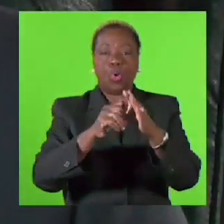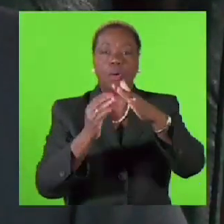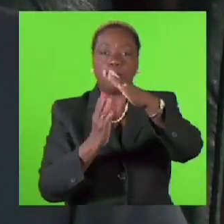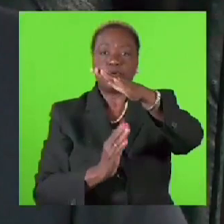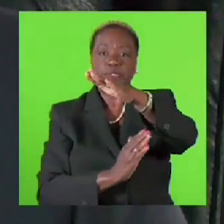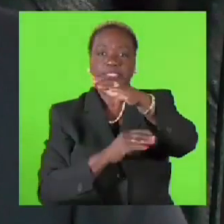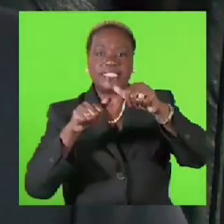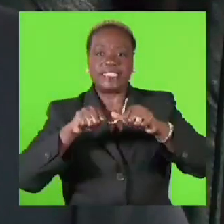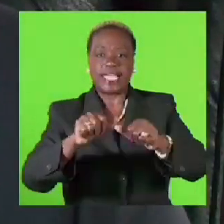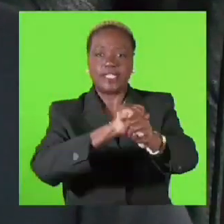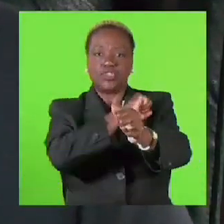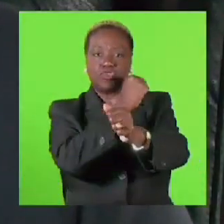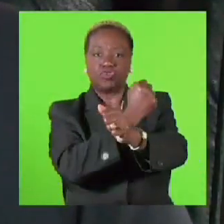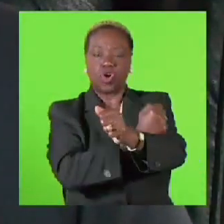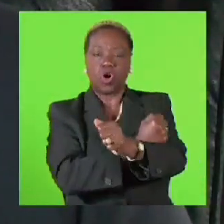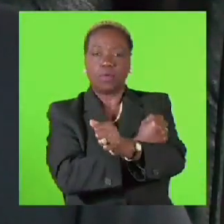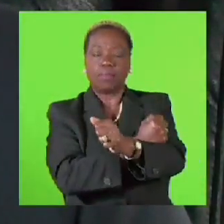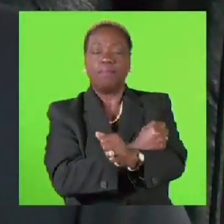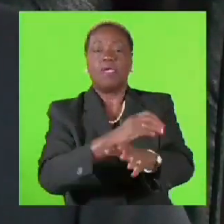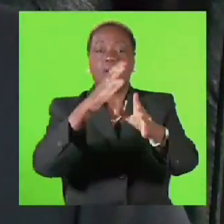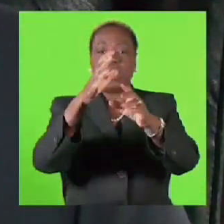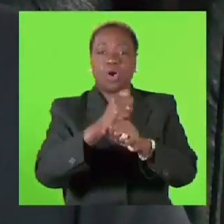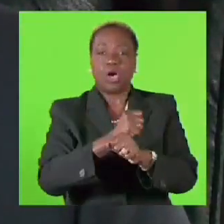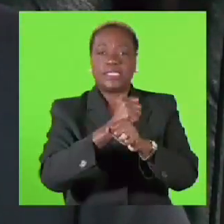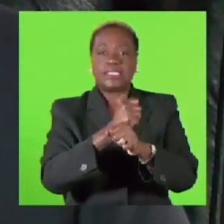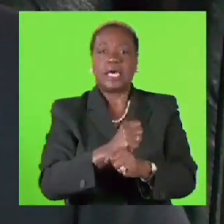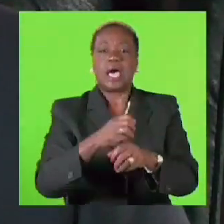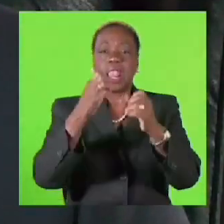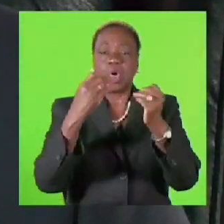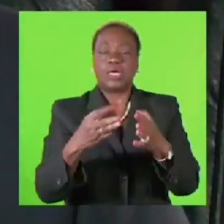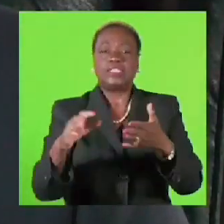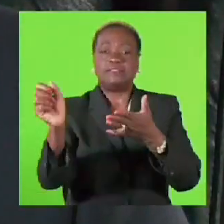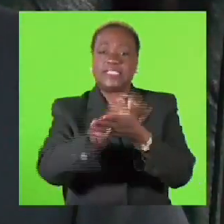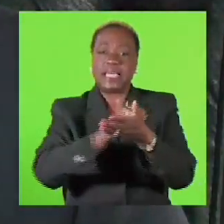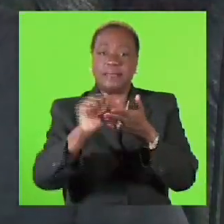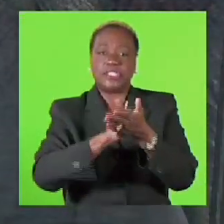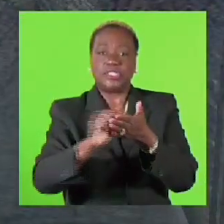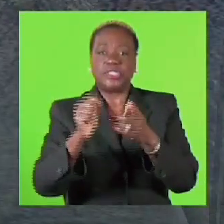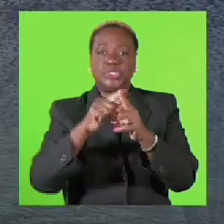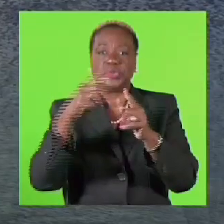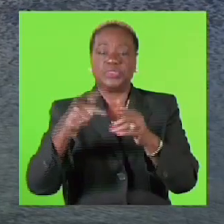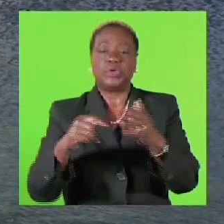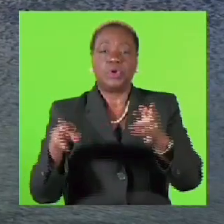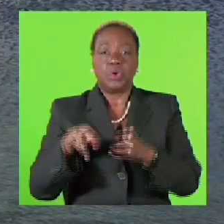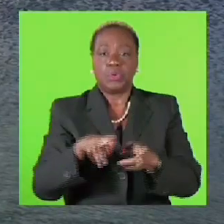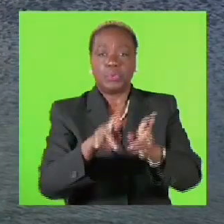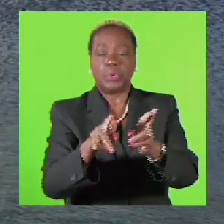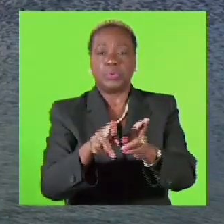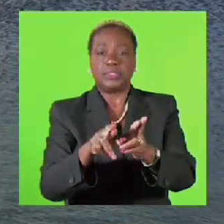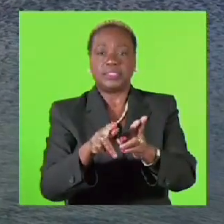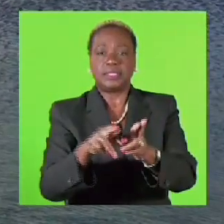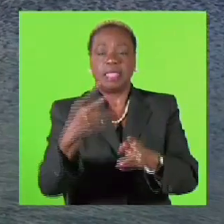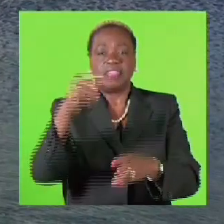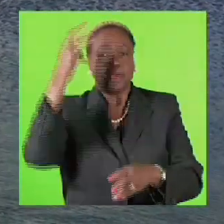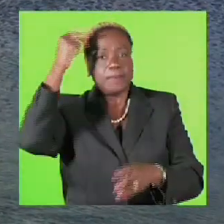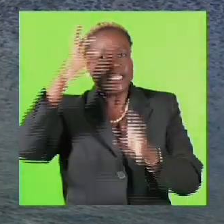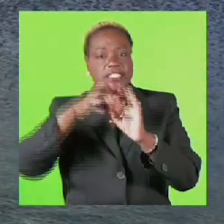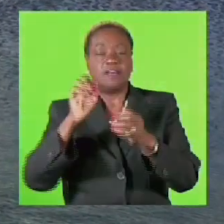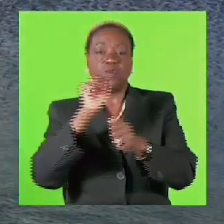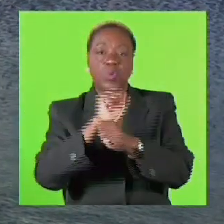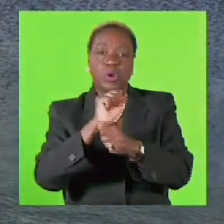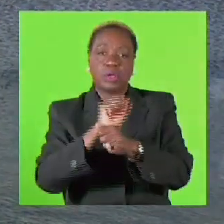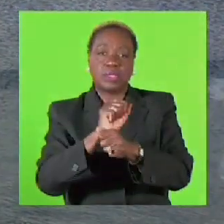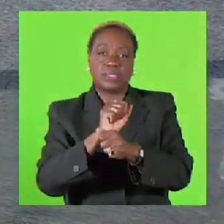structurally strong, received significant damage to the approach roads. The Ministry of